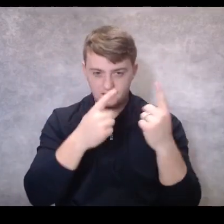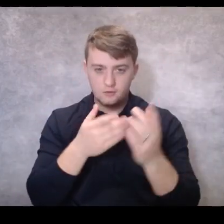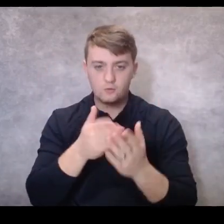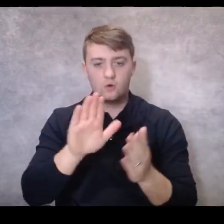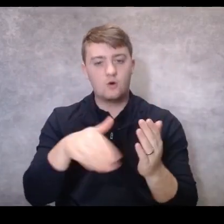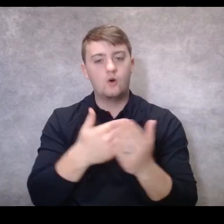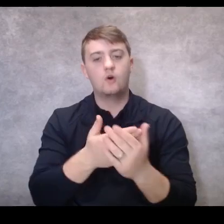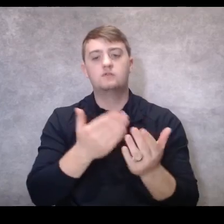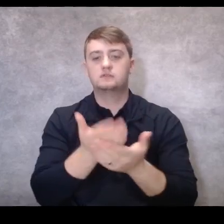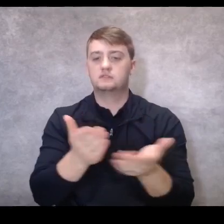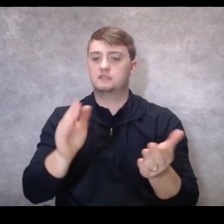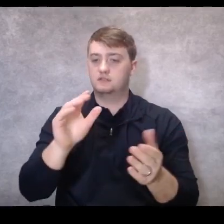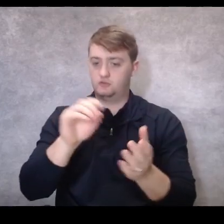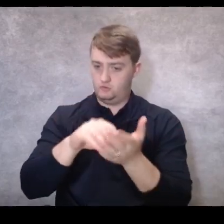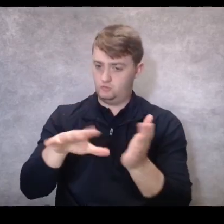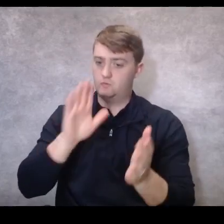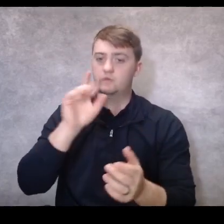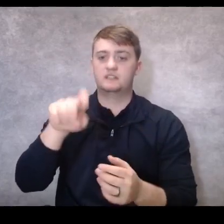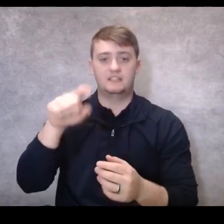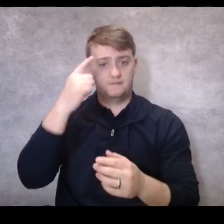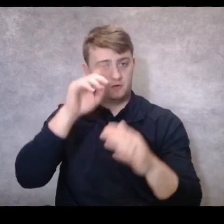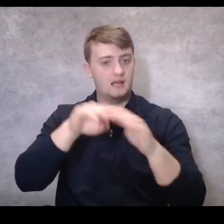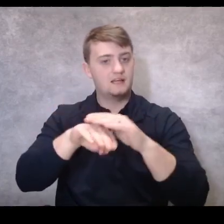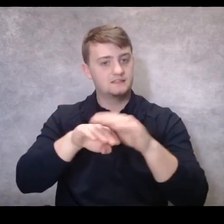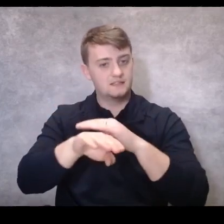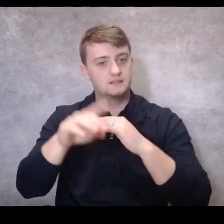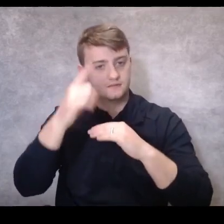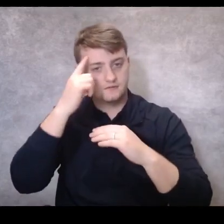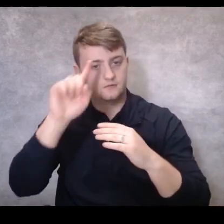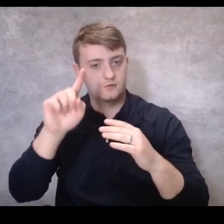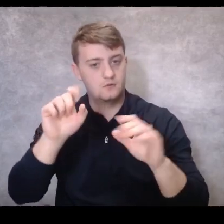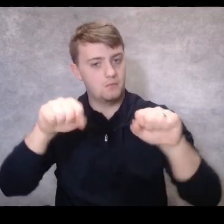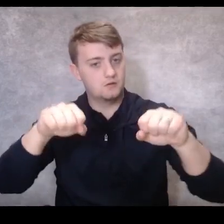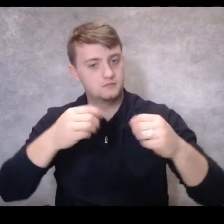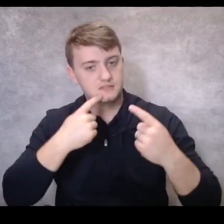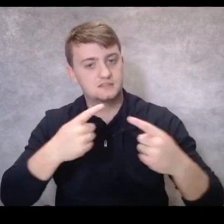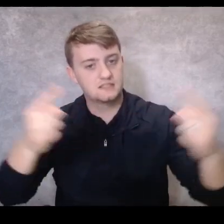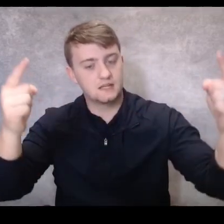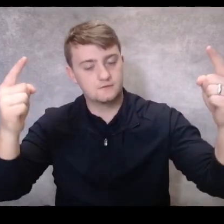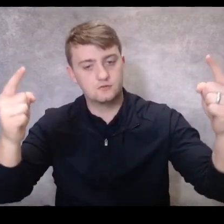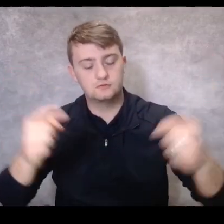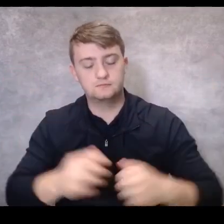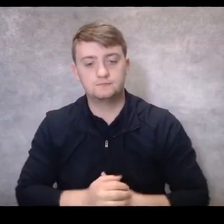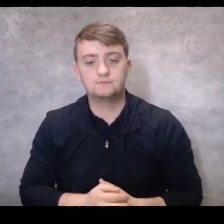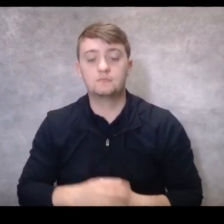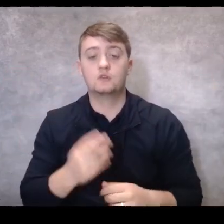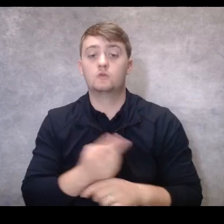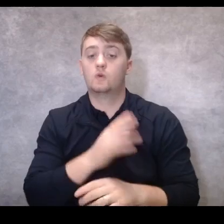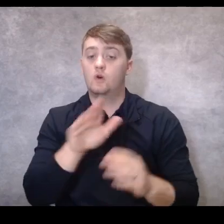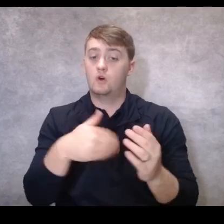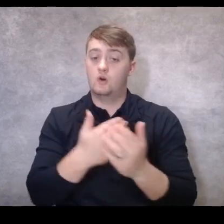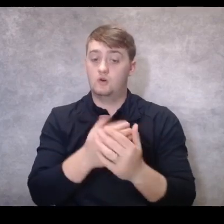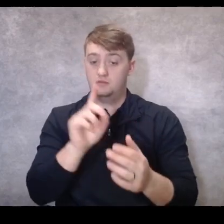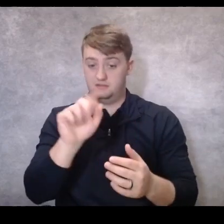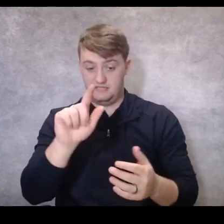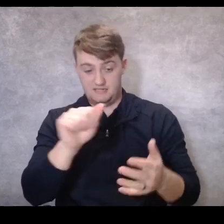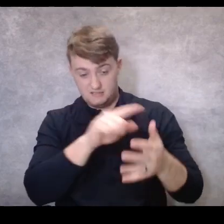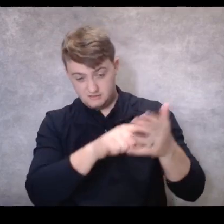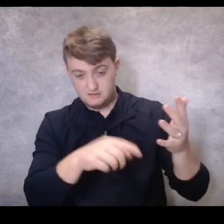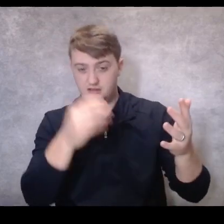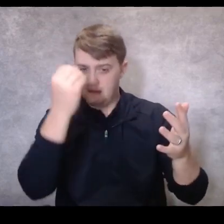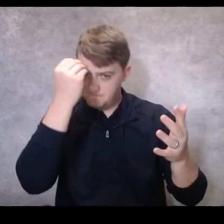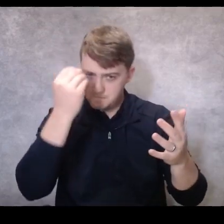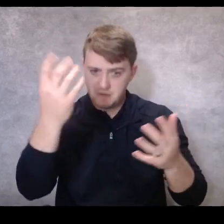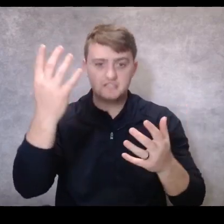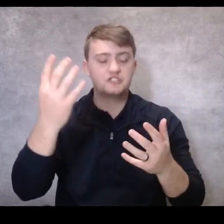through all the items the student will need to have access to in order to be successful within their school-wide environment. Using all pieces of